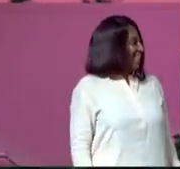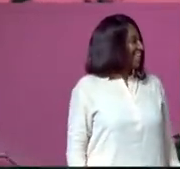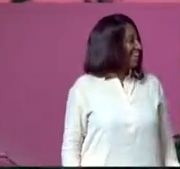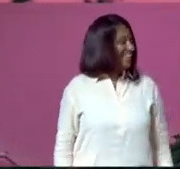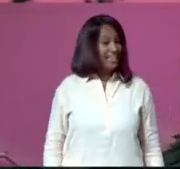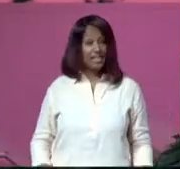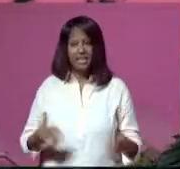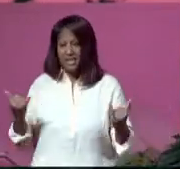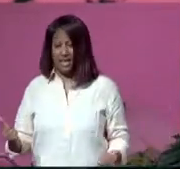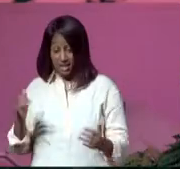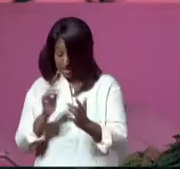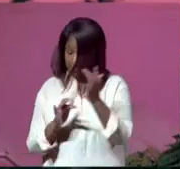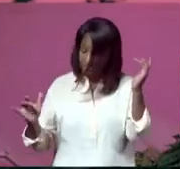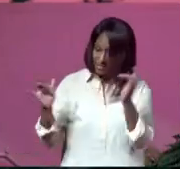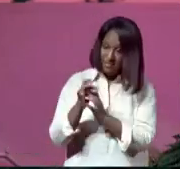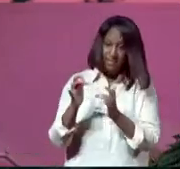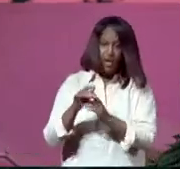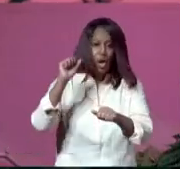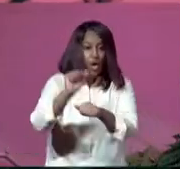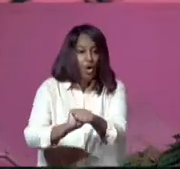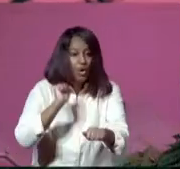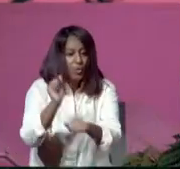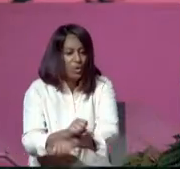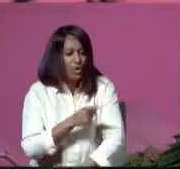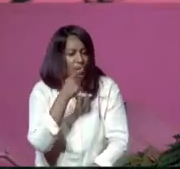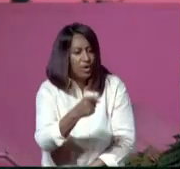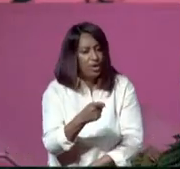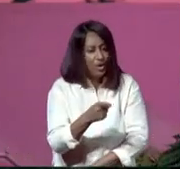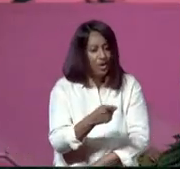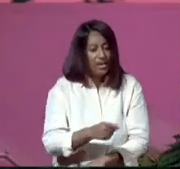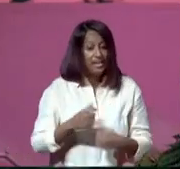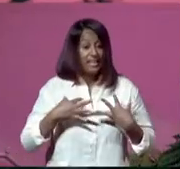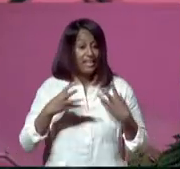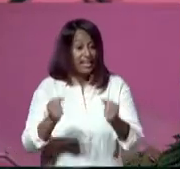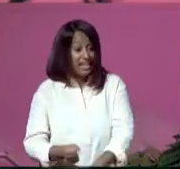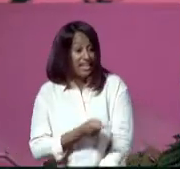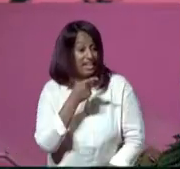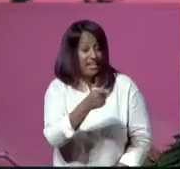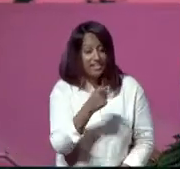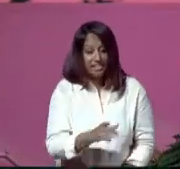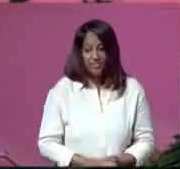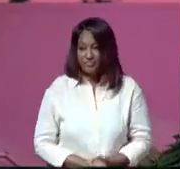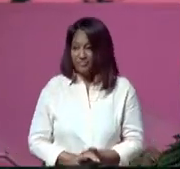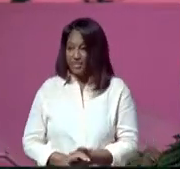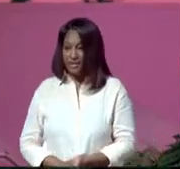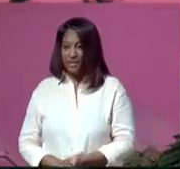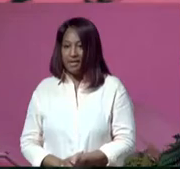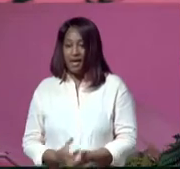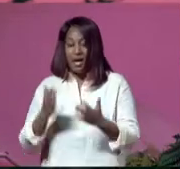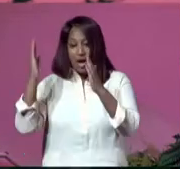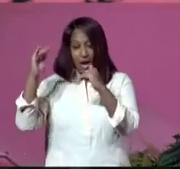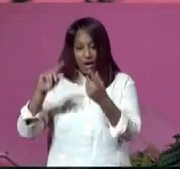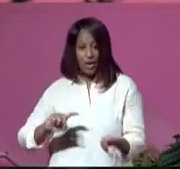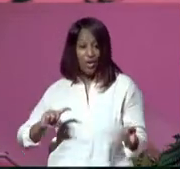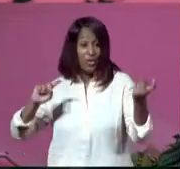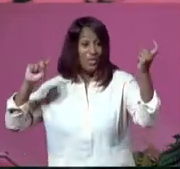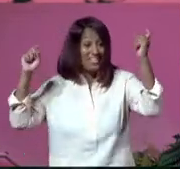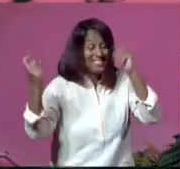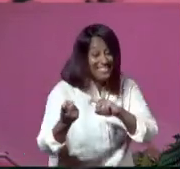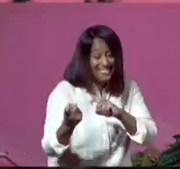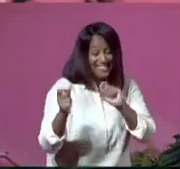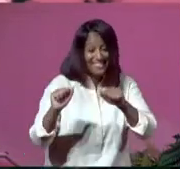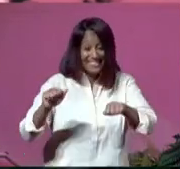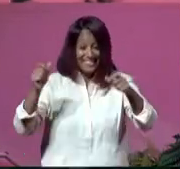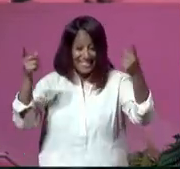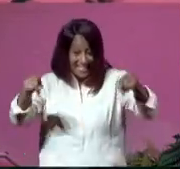So now Jesus has to work on her so that change and transformation